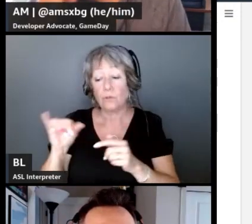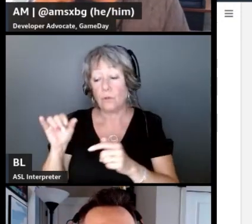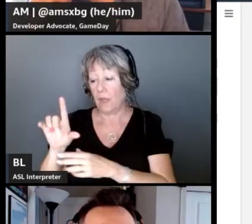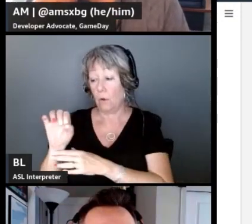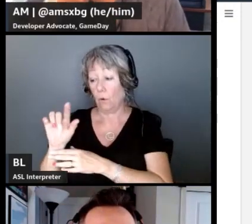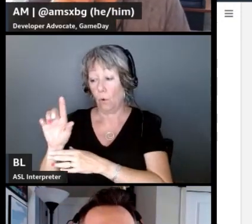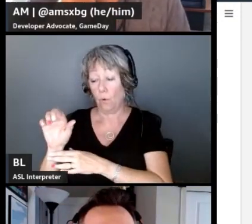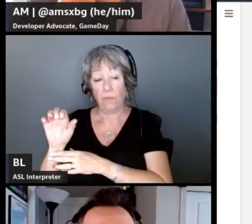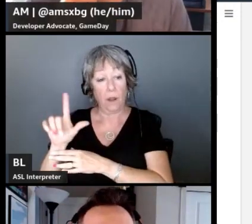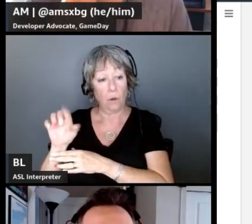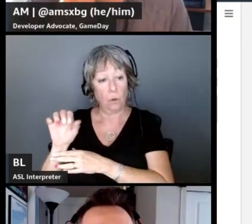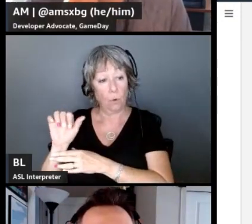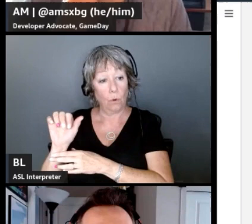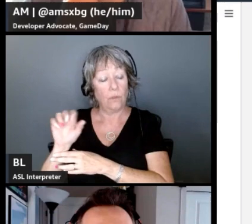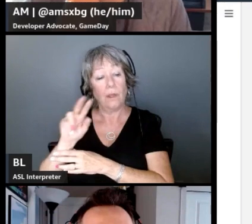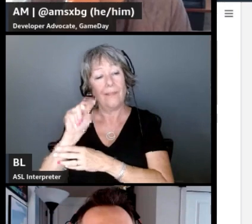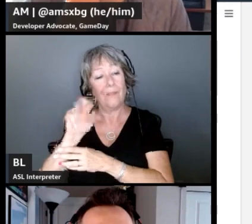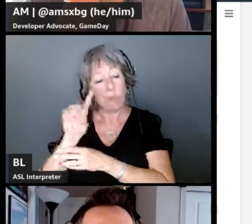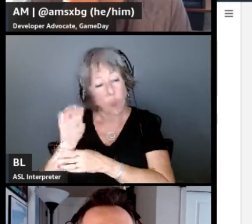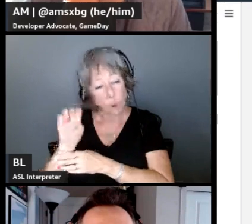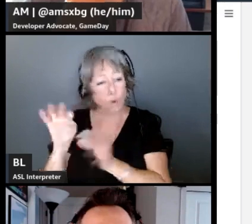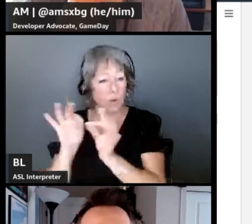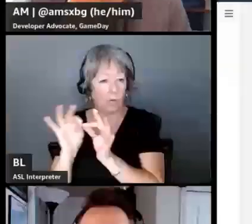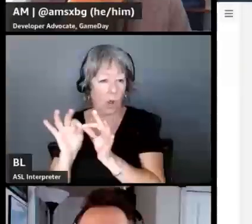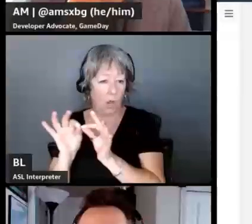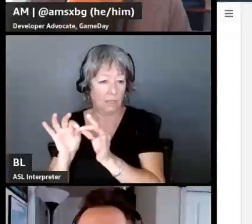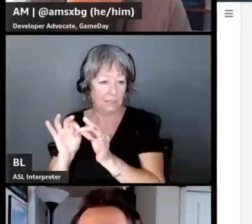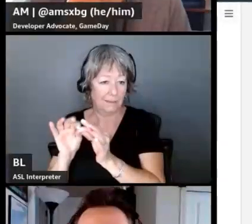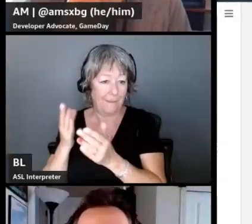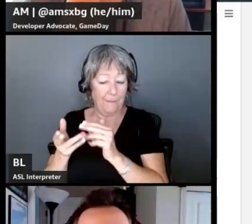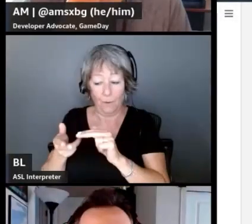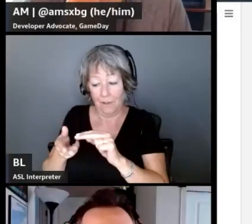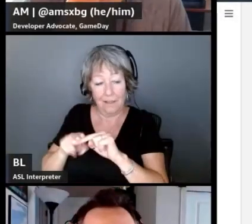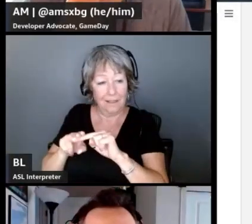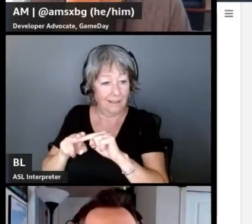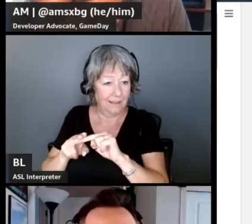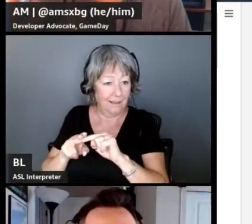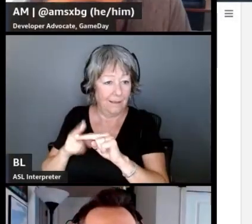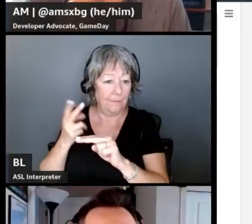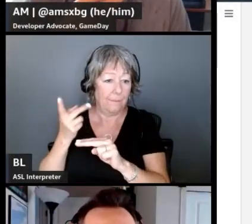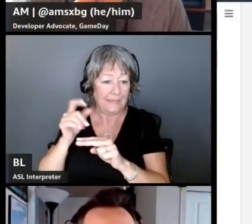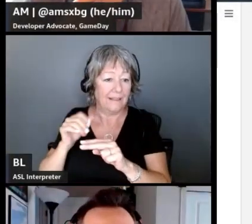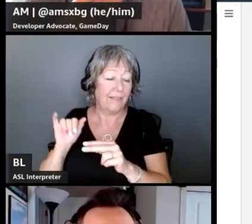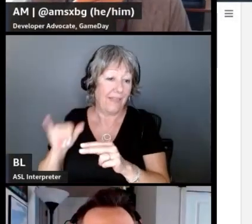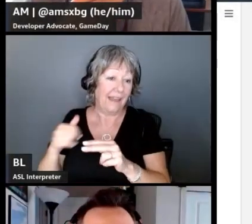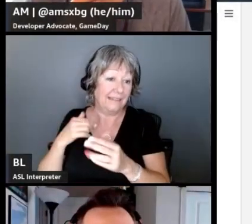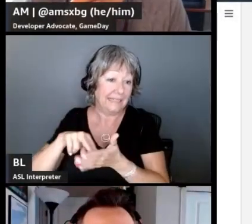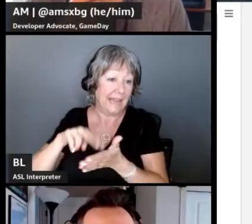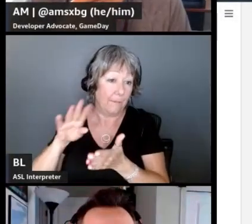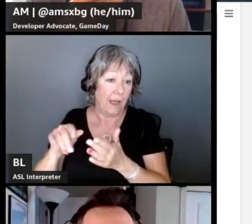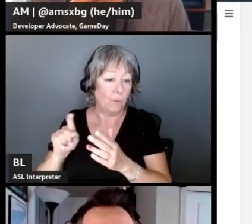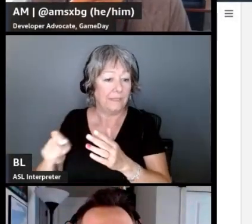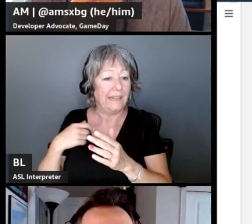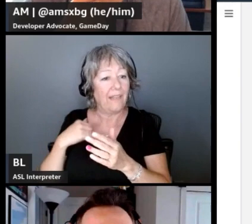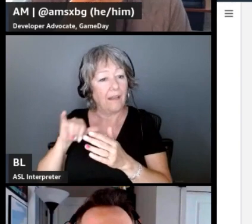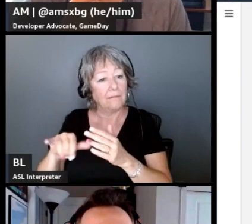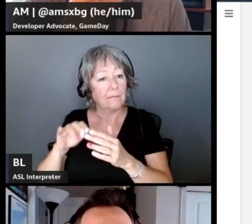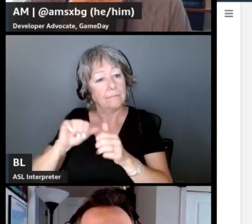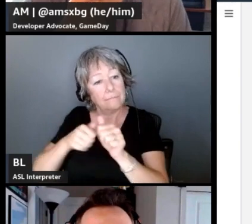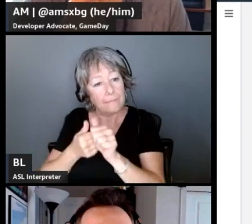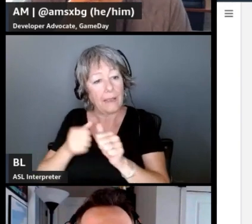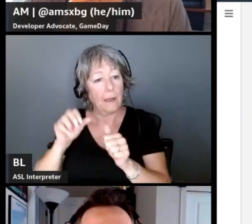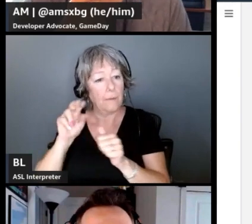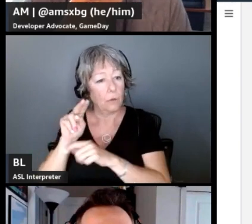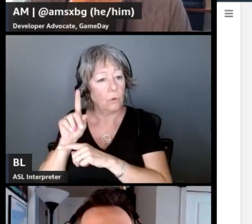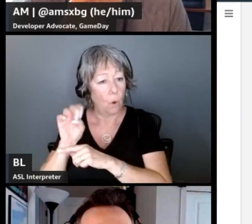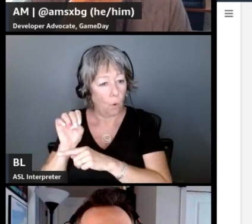need to provision those nodes which they haven't because of the redundancy. But a lot of our customers also ensure that